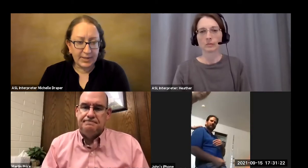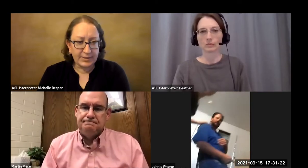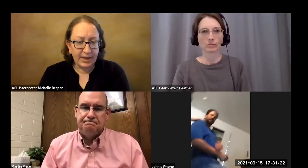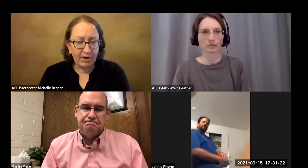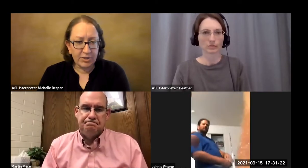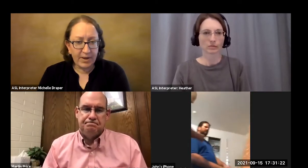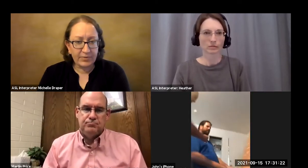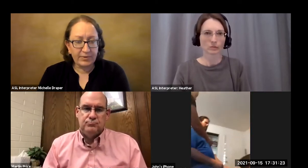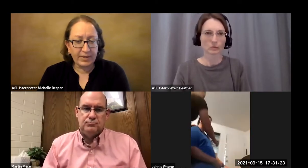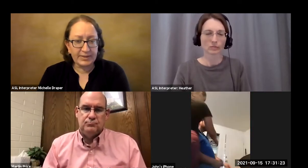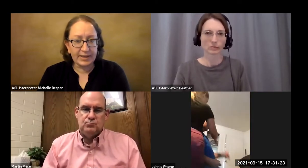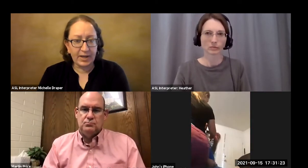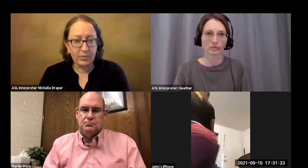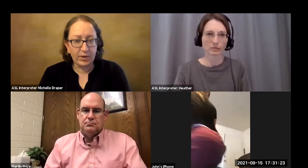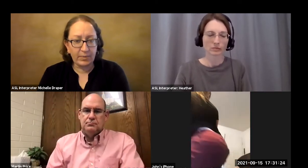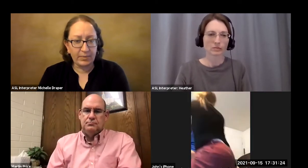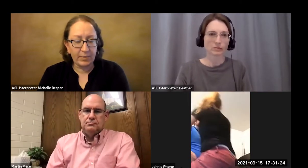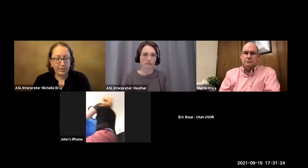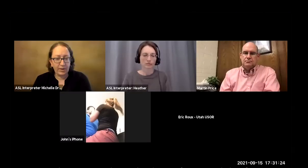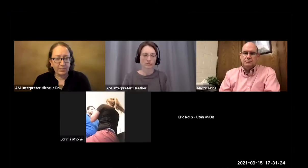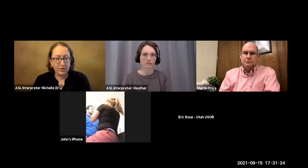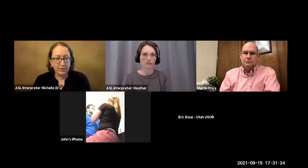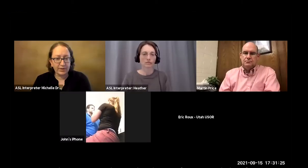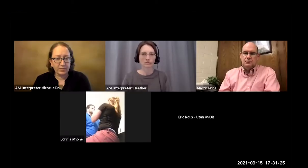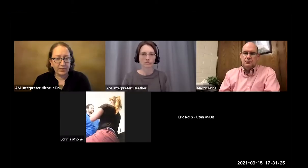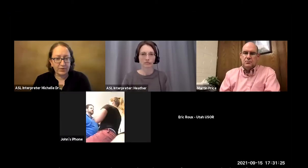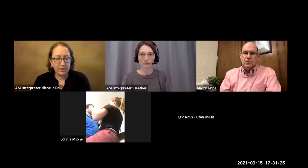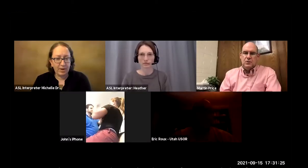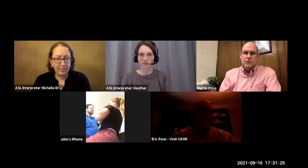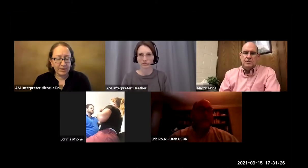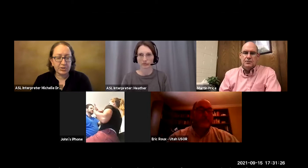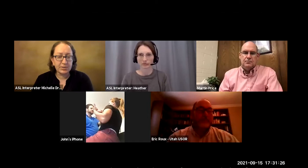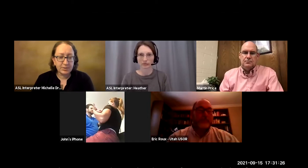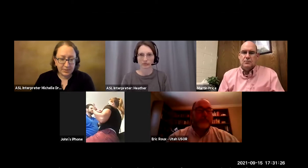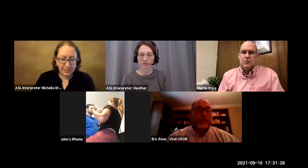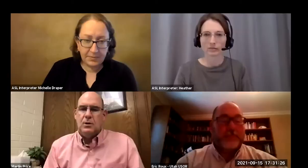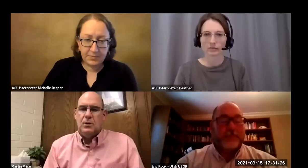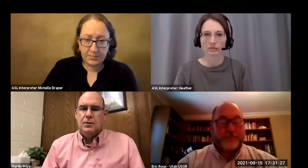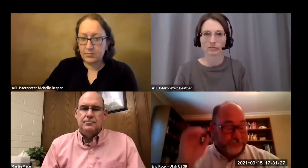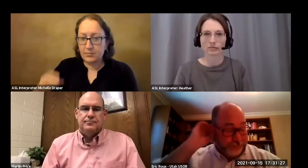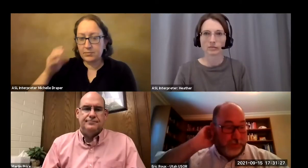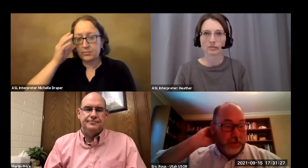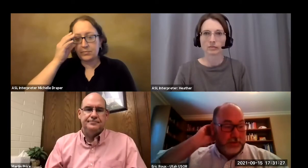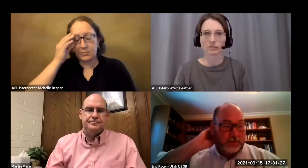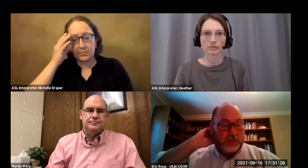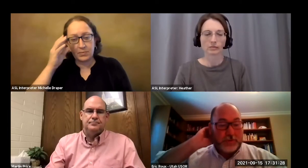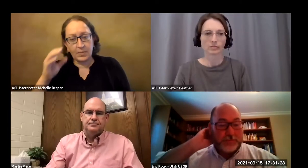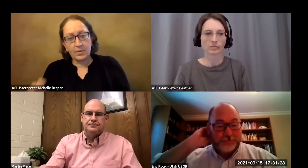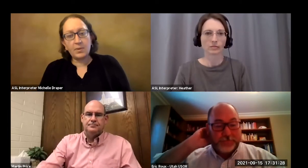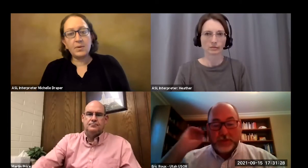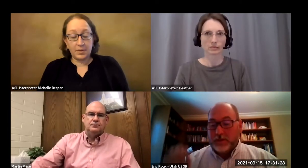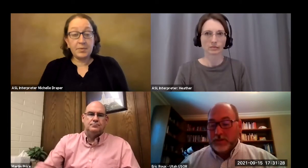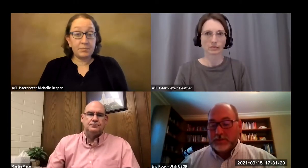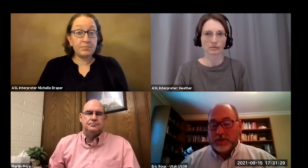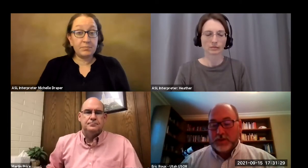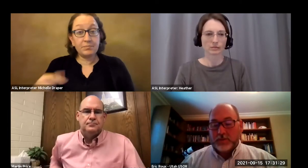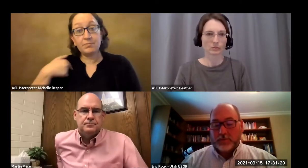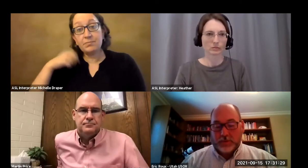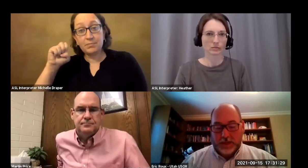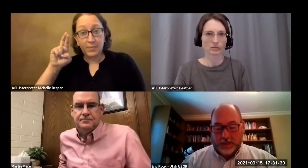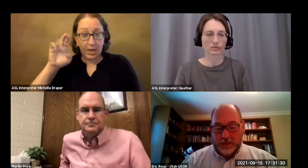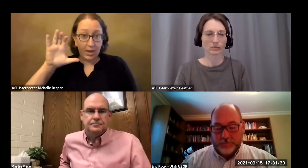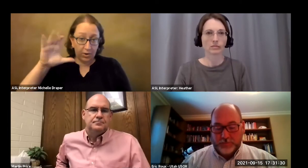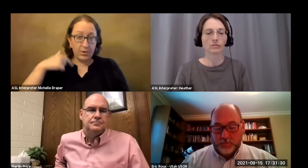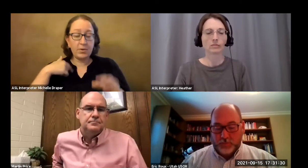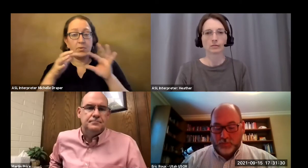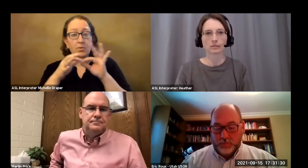And Martin's asking, Eric, do you mind rephrasing again what you mean with serving those refugee populations? Sure. So